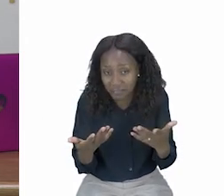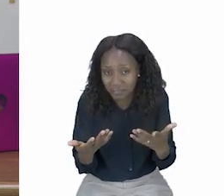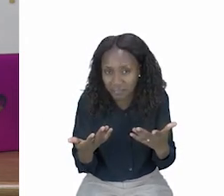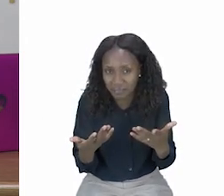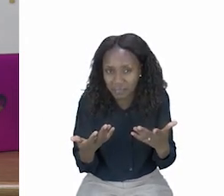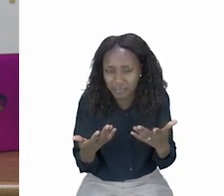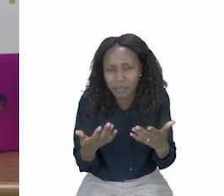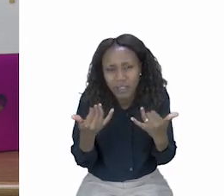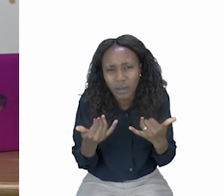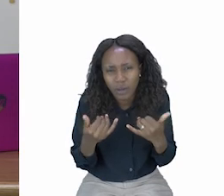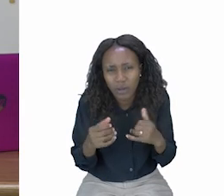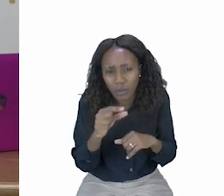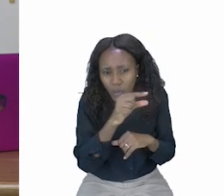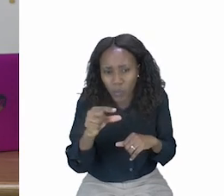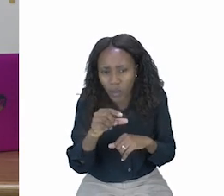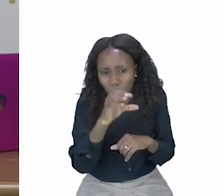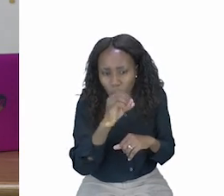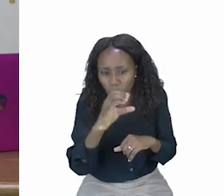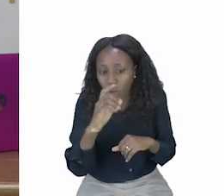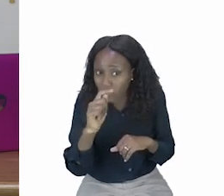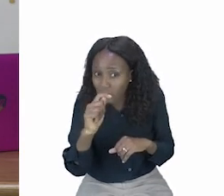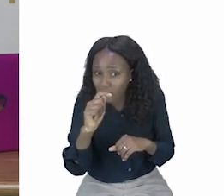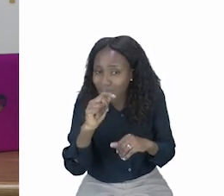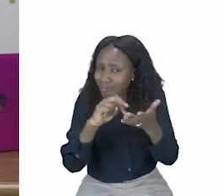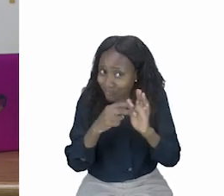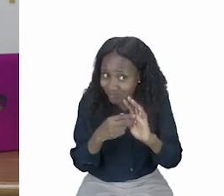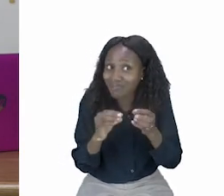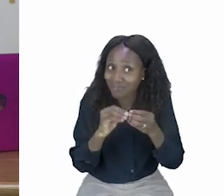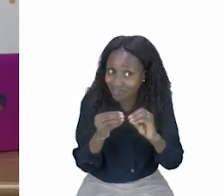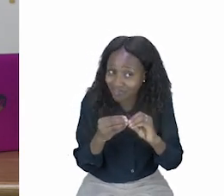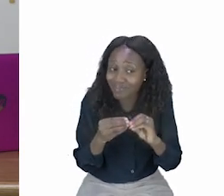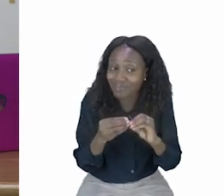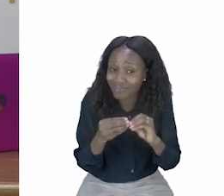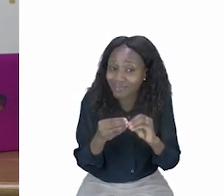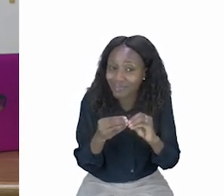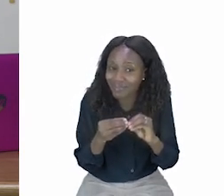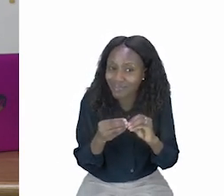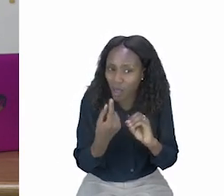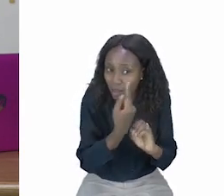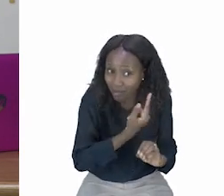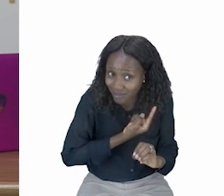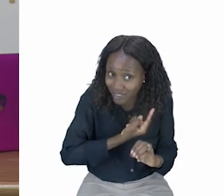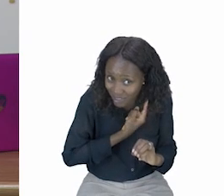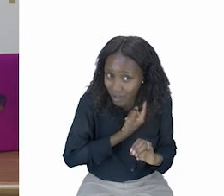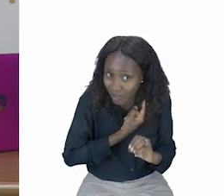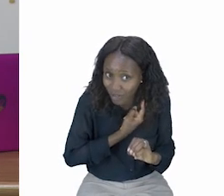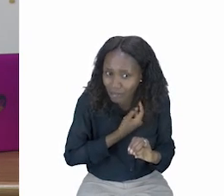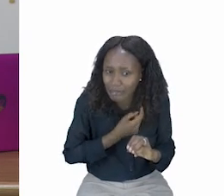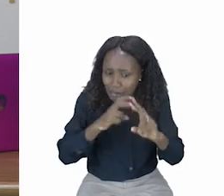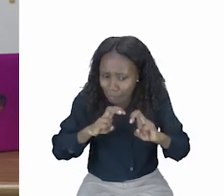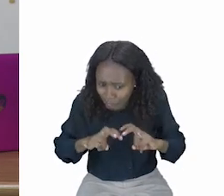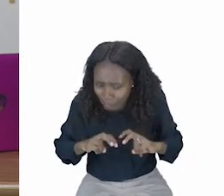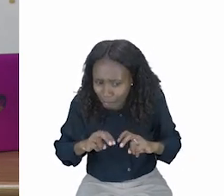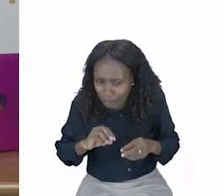the word octagon also means a certain number. I want you to go and find out, and then you